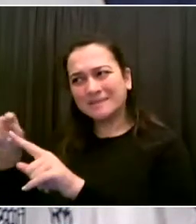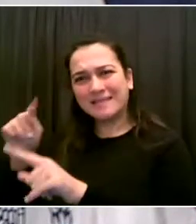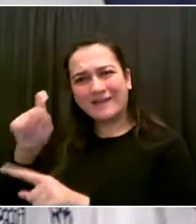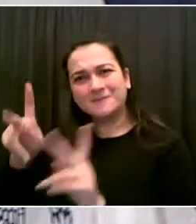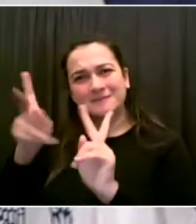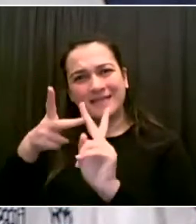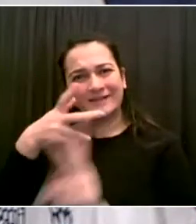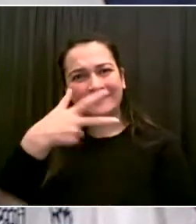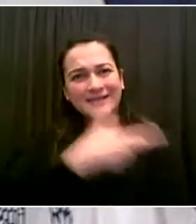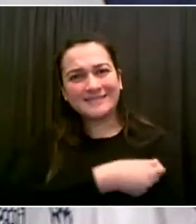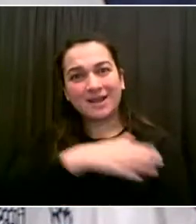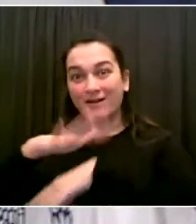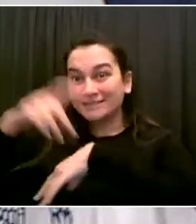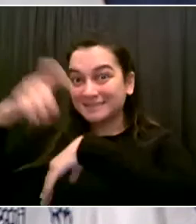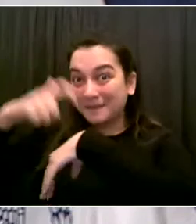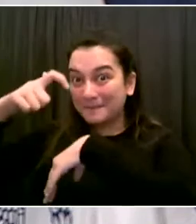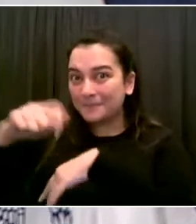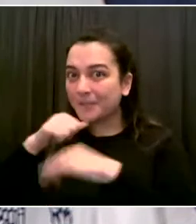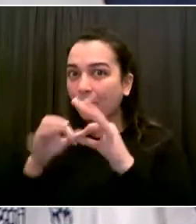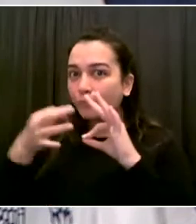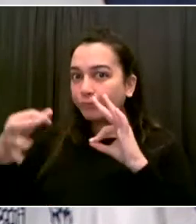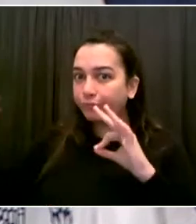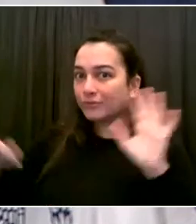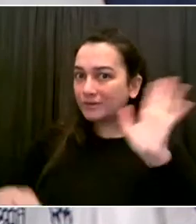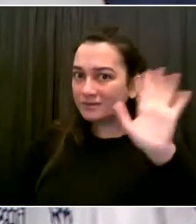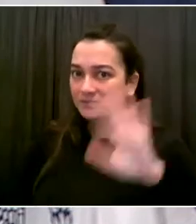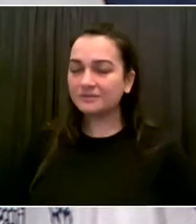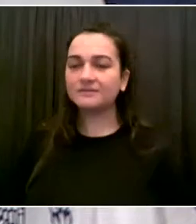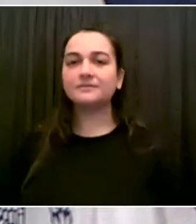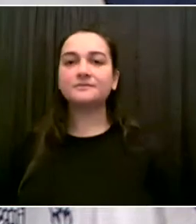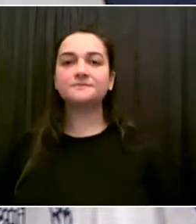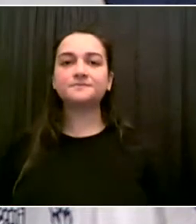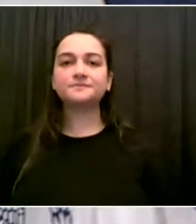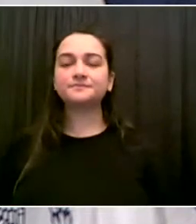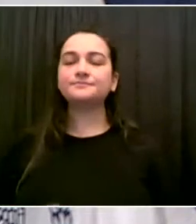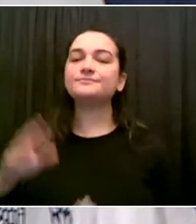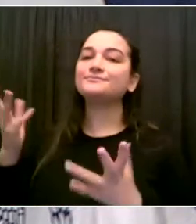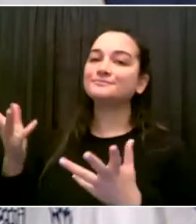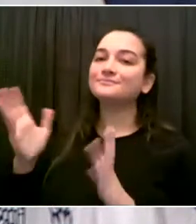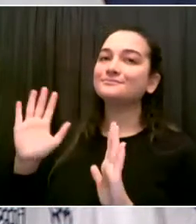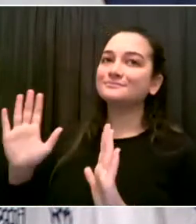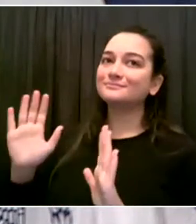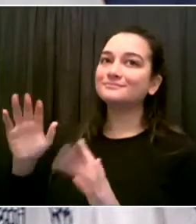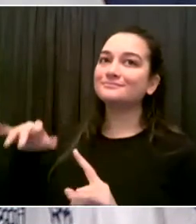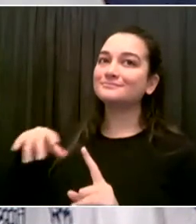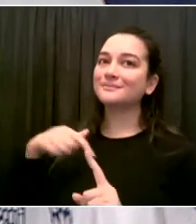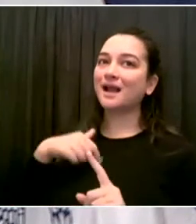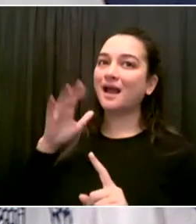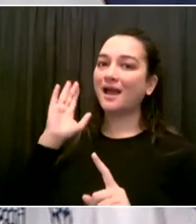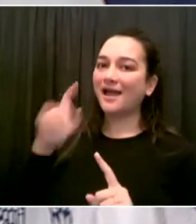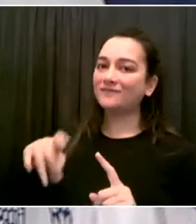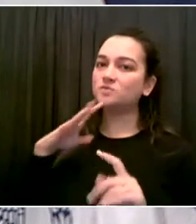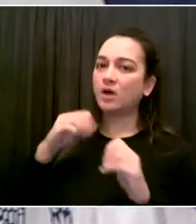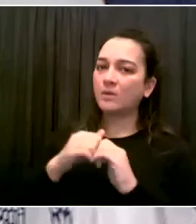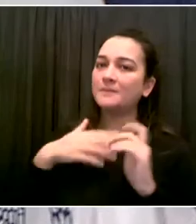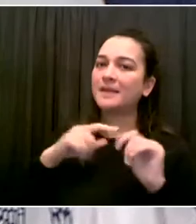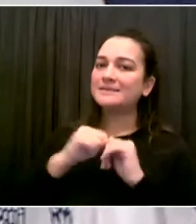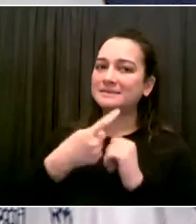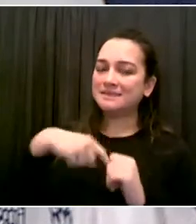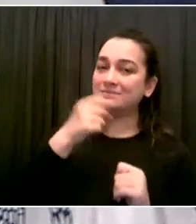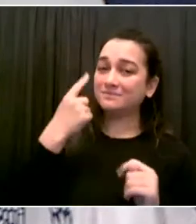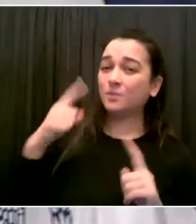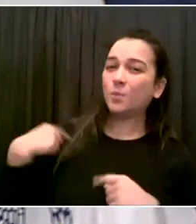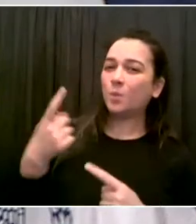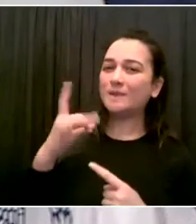had a slowdown in the Johnson & Johnson supply because of the situation at the factory in Baltimore. So we were starting to